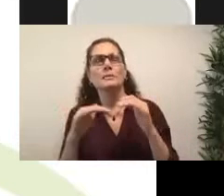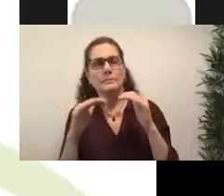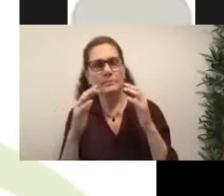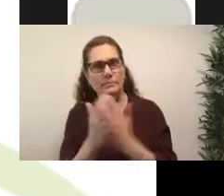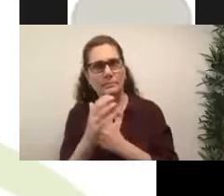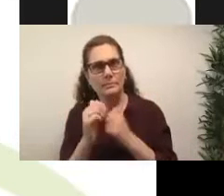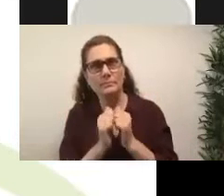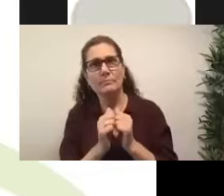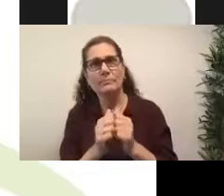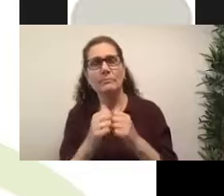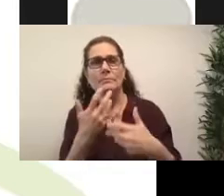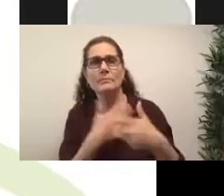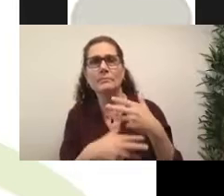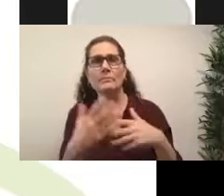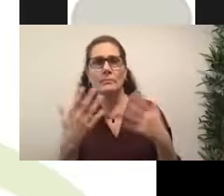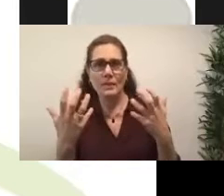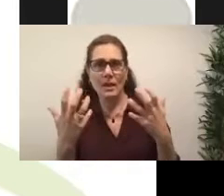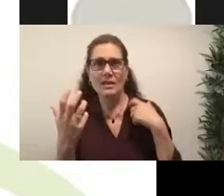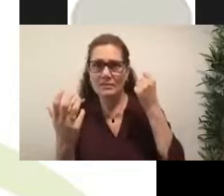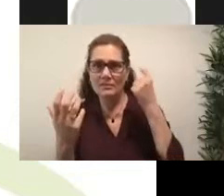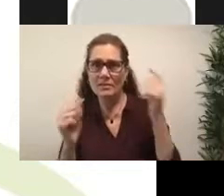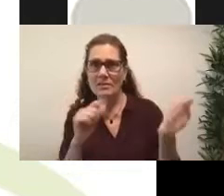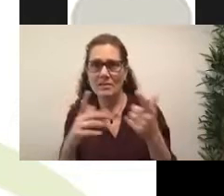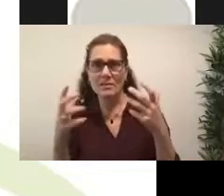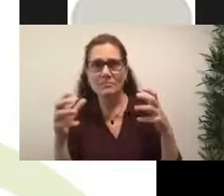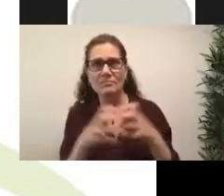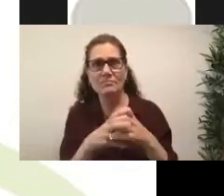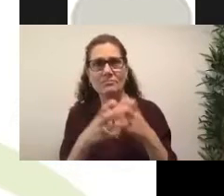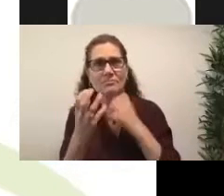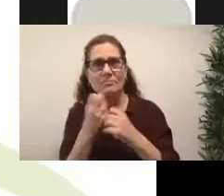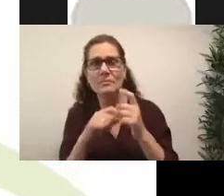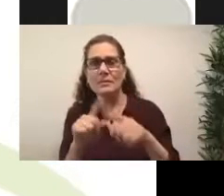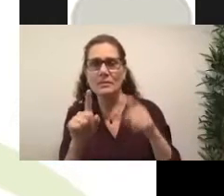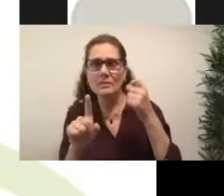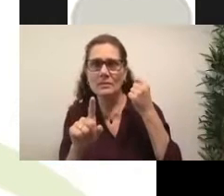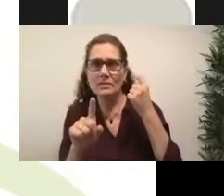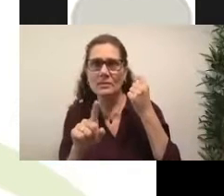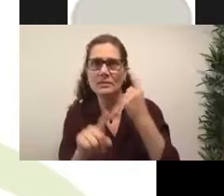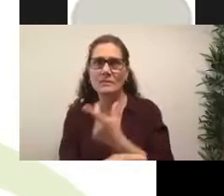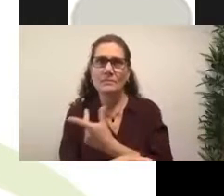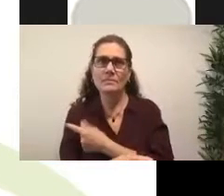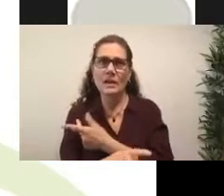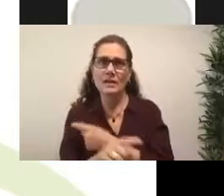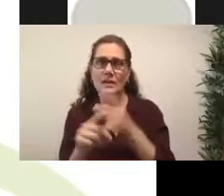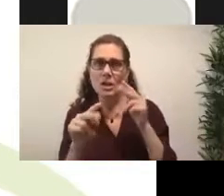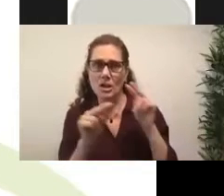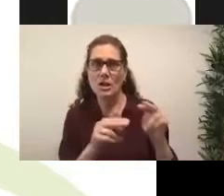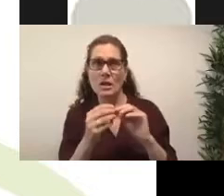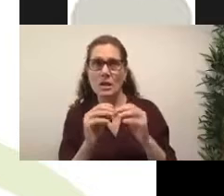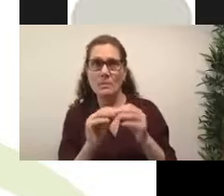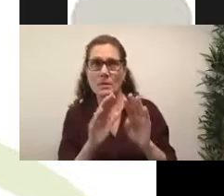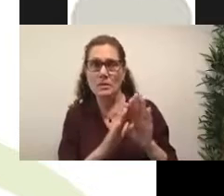On the bright side, we are seeing more people getting vaccinated. We're just a tad under 60% for the city of Milwaukee adults.